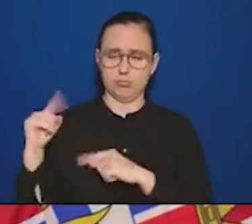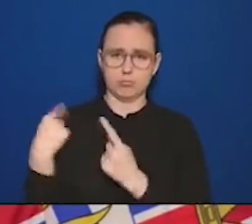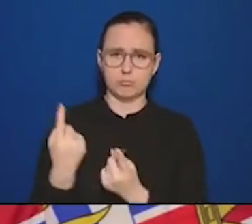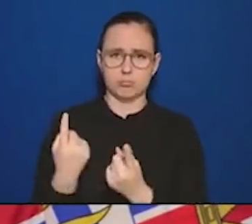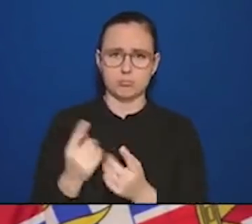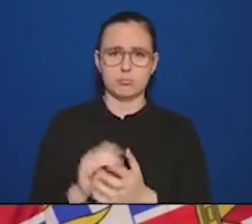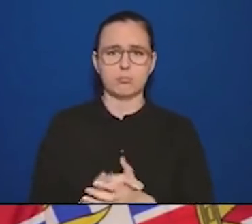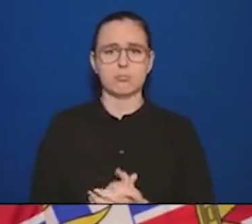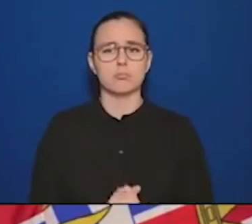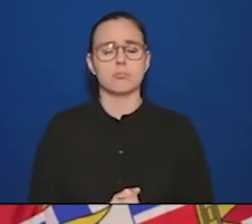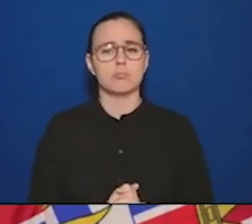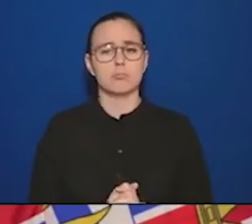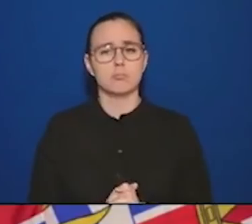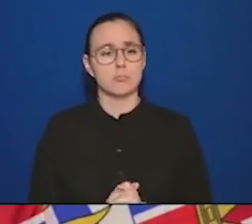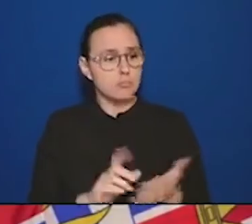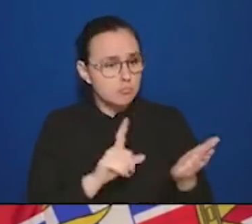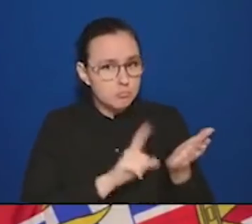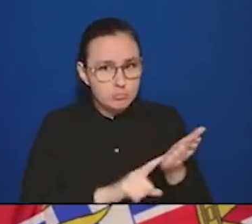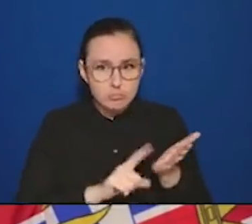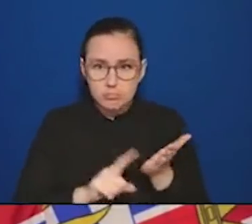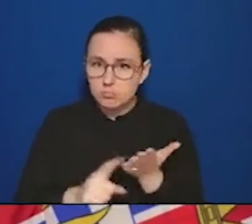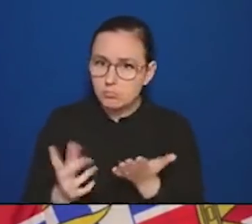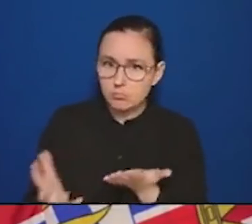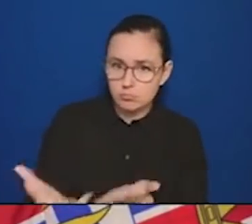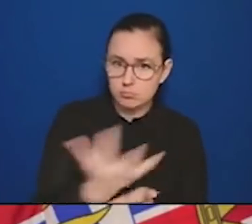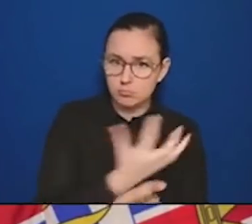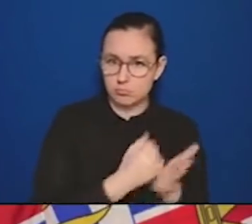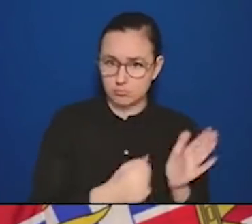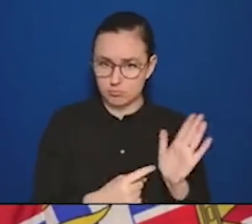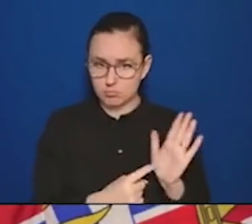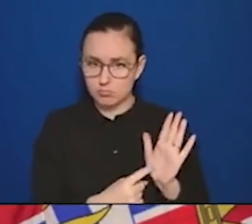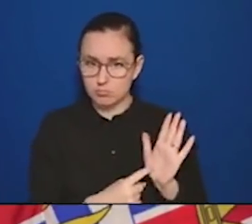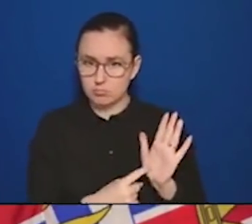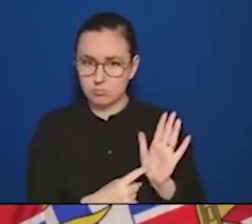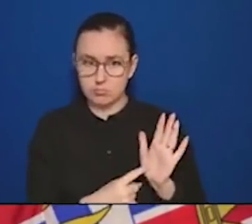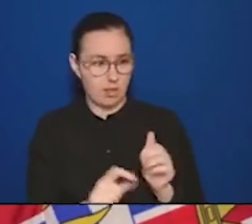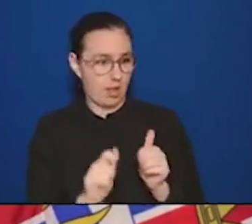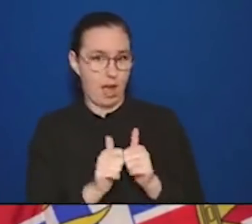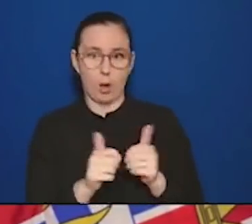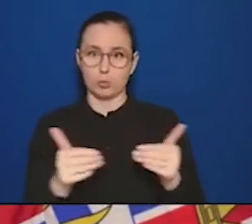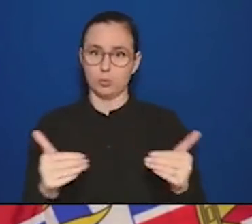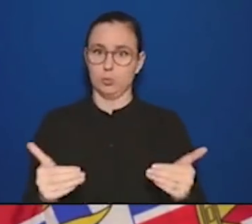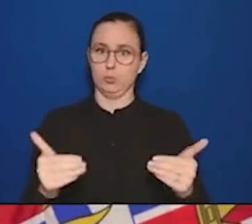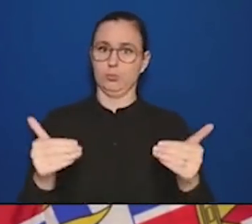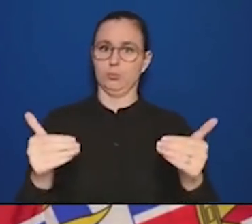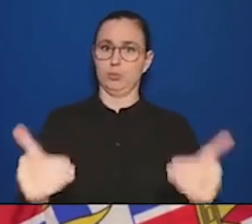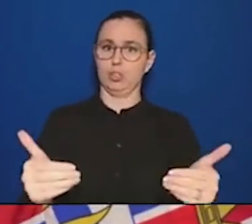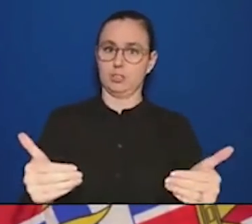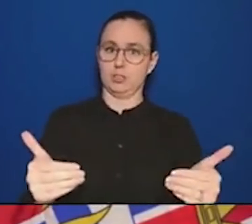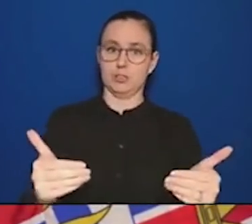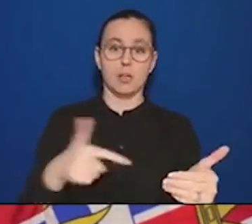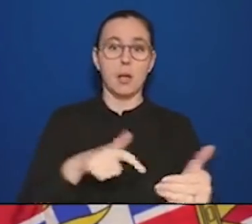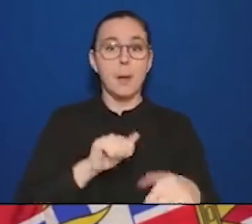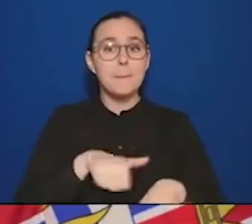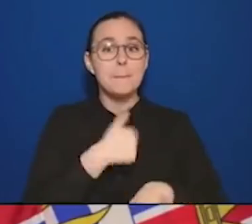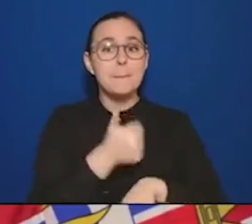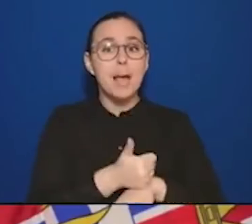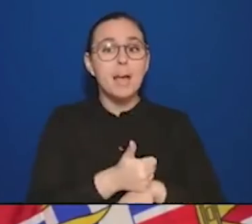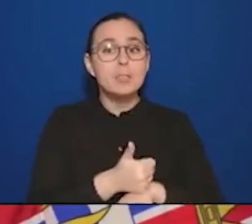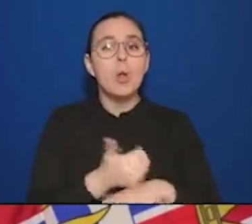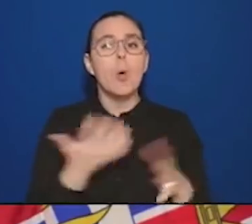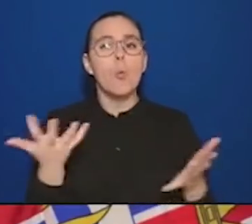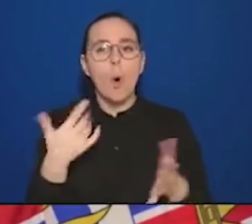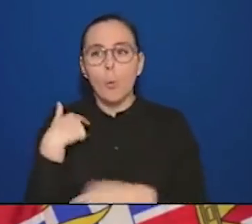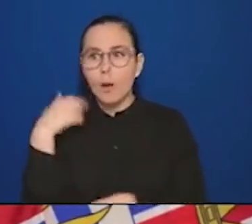us how to move forward, by way of how many days, is based on what we heard from the